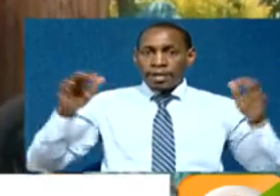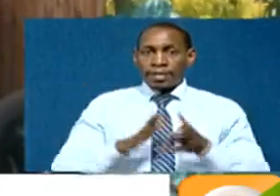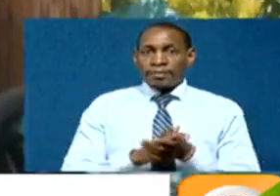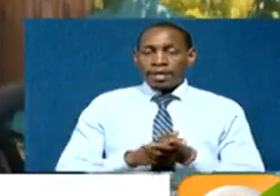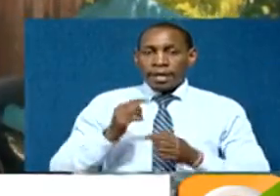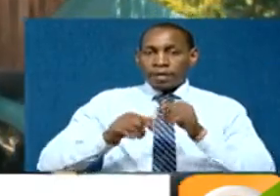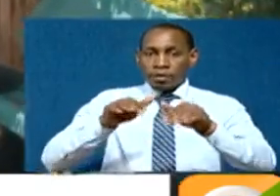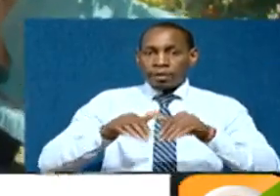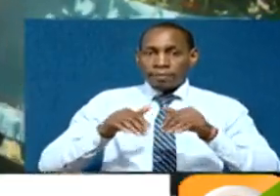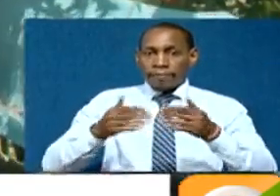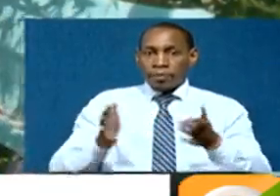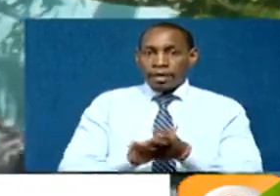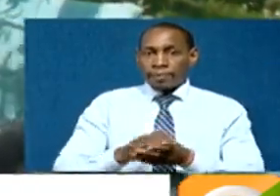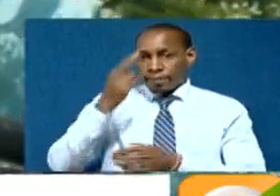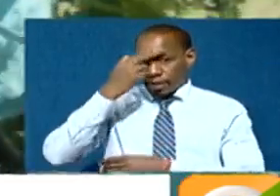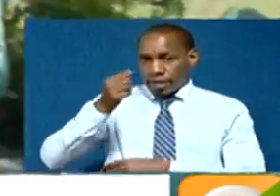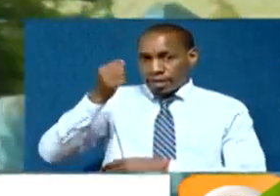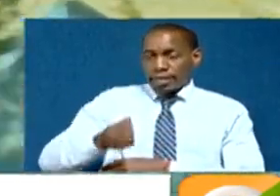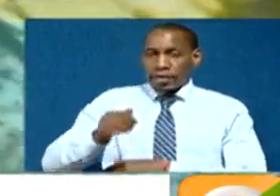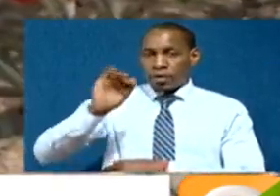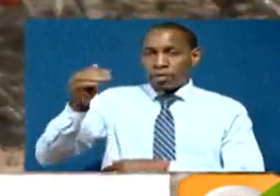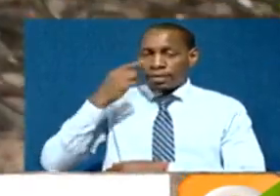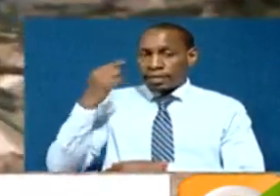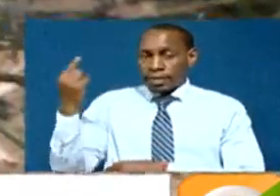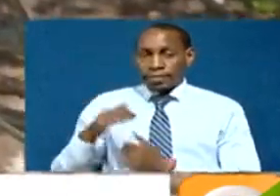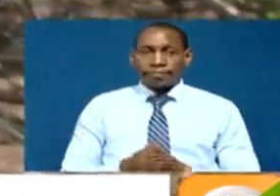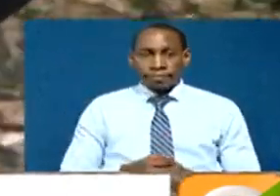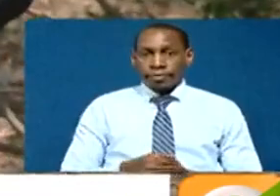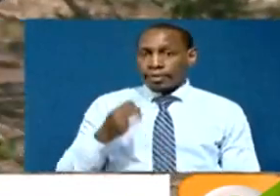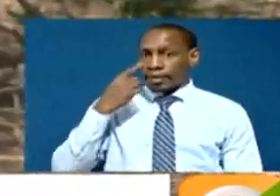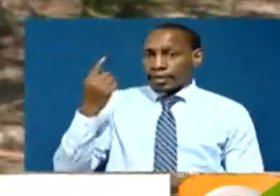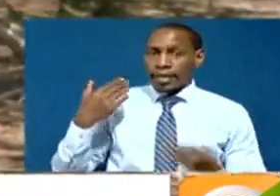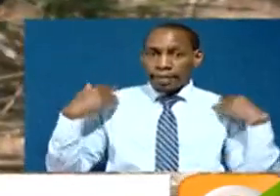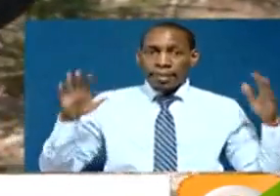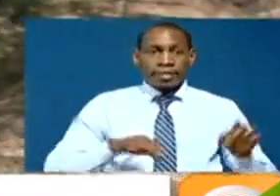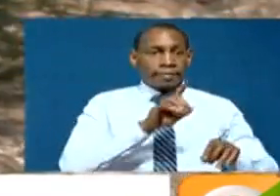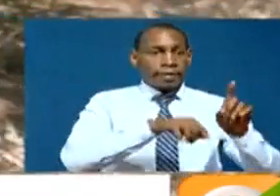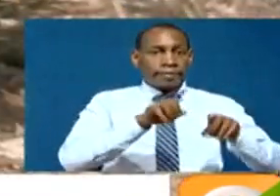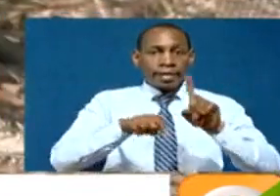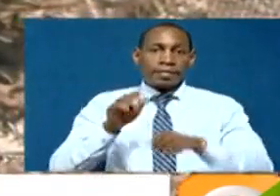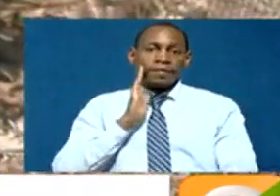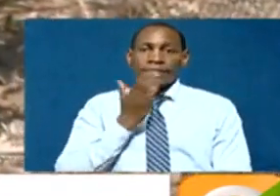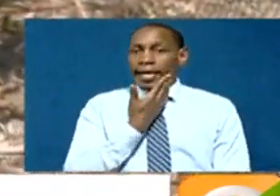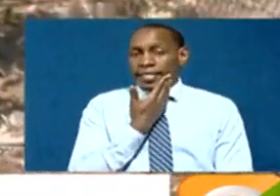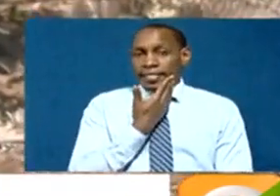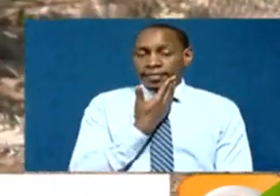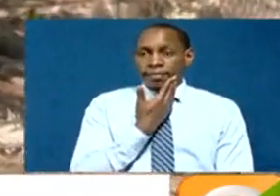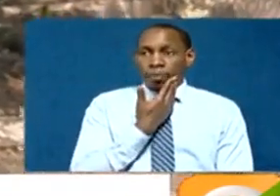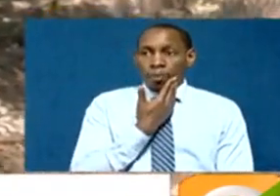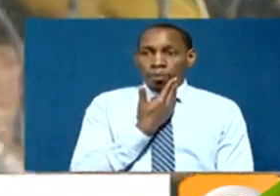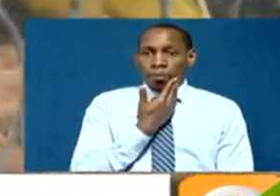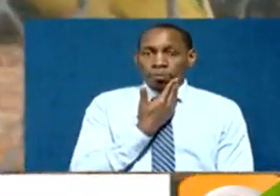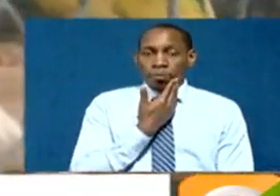this farm in Kiserian, Kajiado County. Here, birds of all colors,